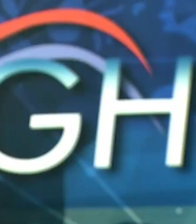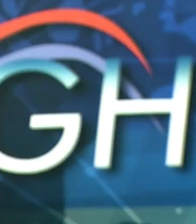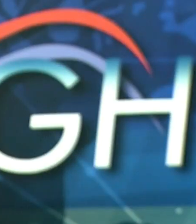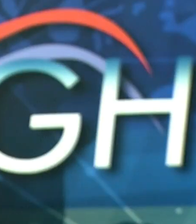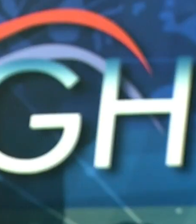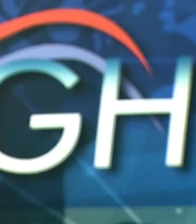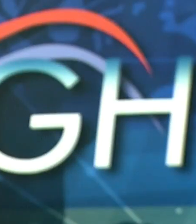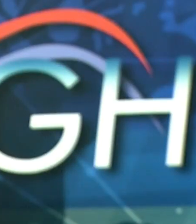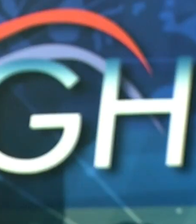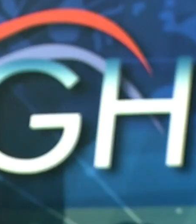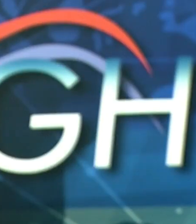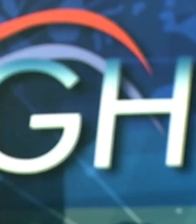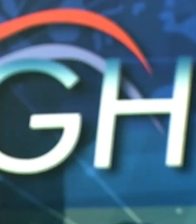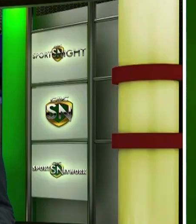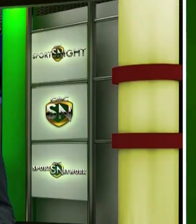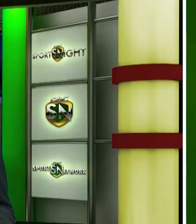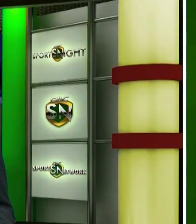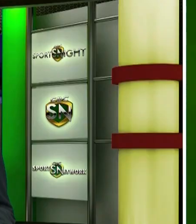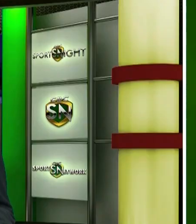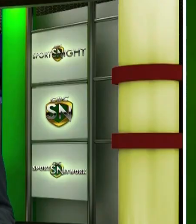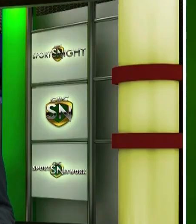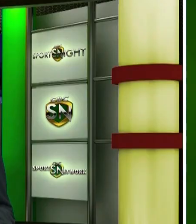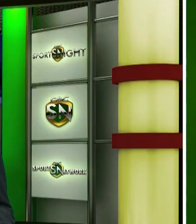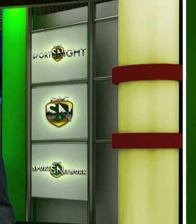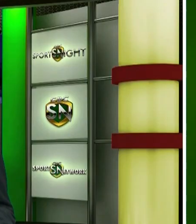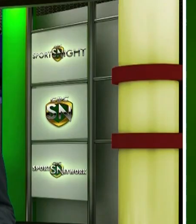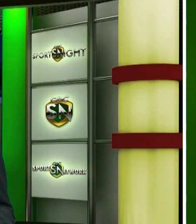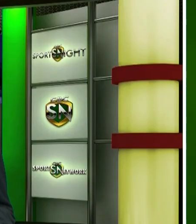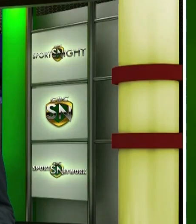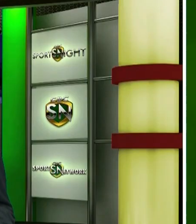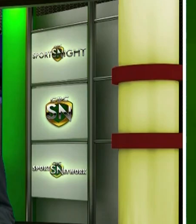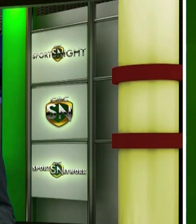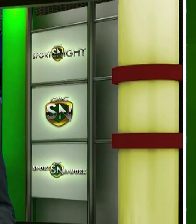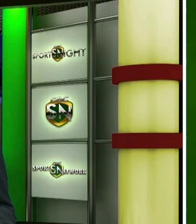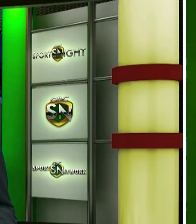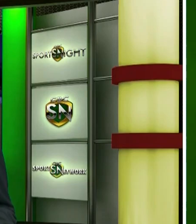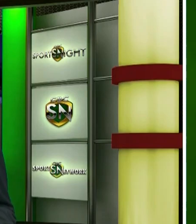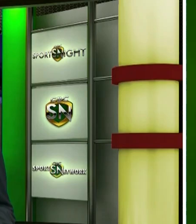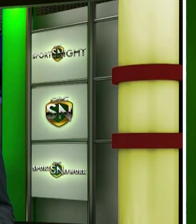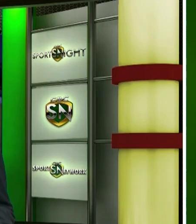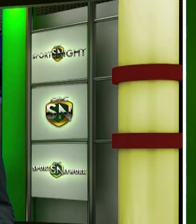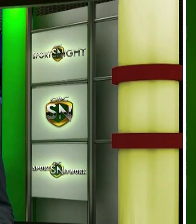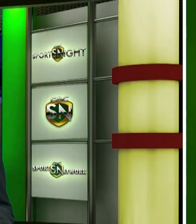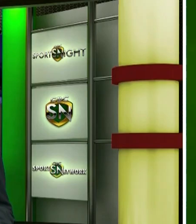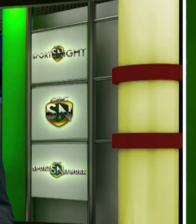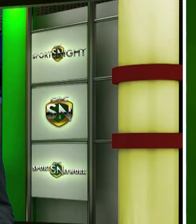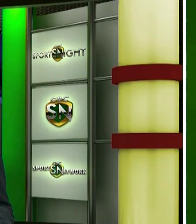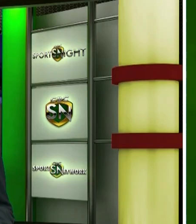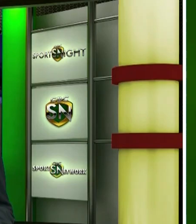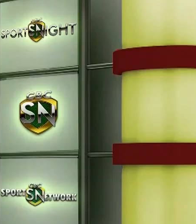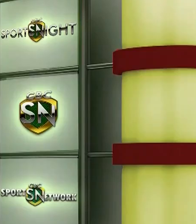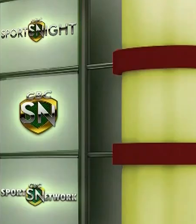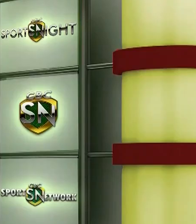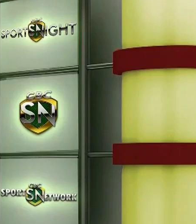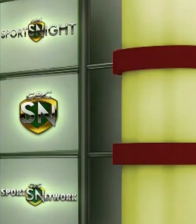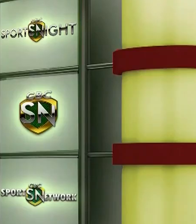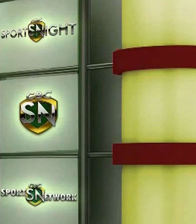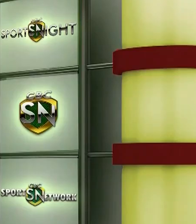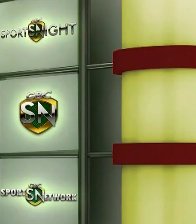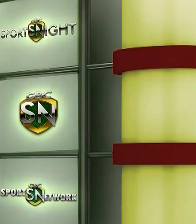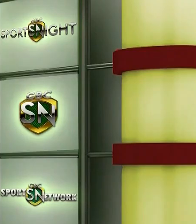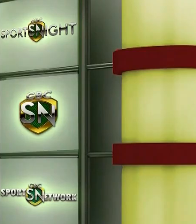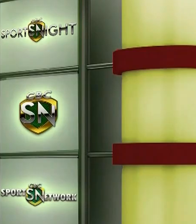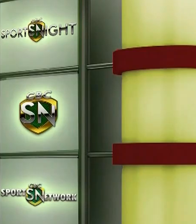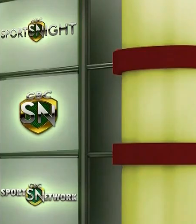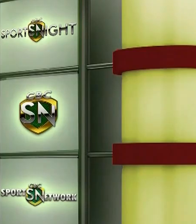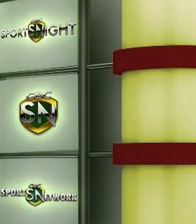Let's head straight back over to the sports studio now. Mark, some football news? As promised, the Barbados men have lost back-to-back fixtures